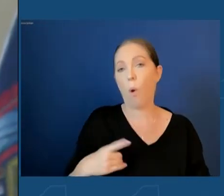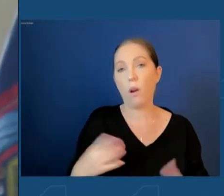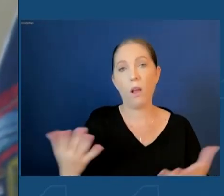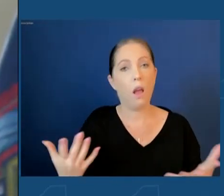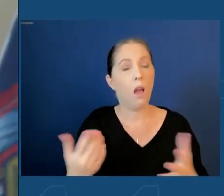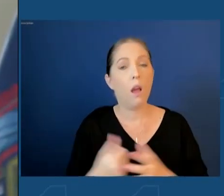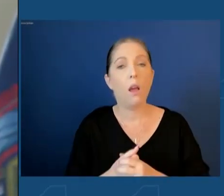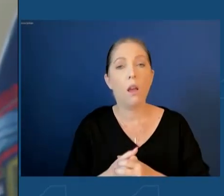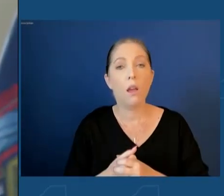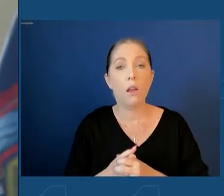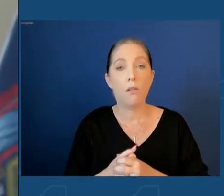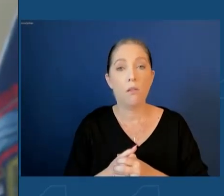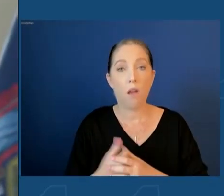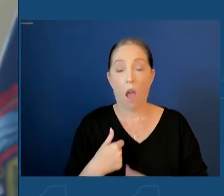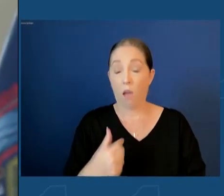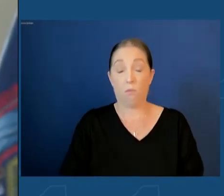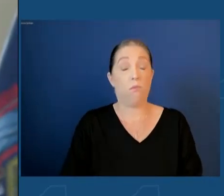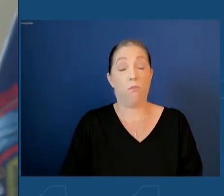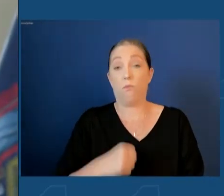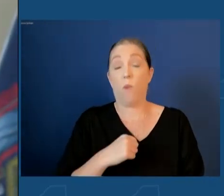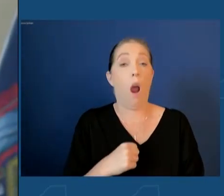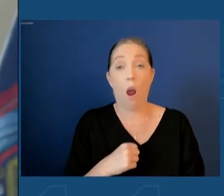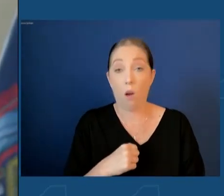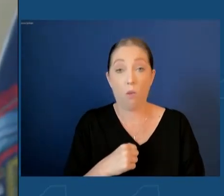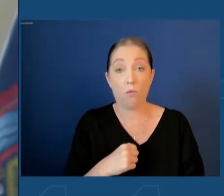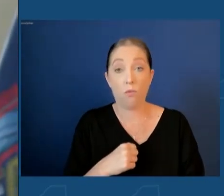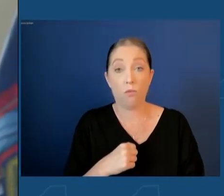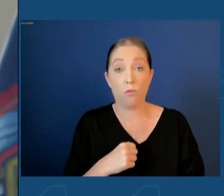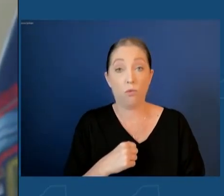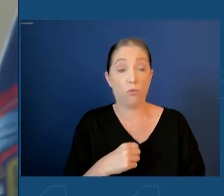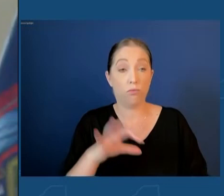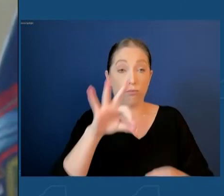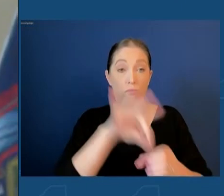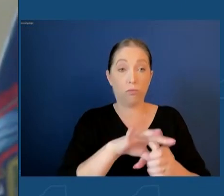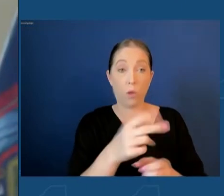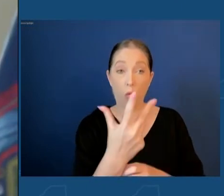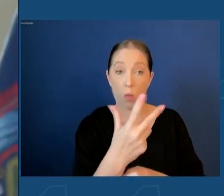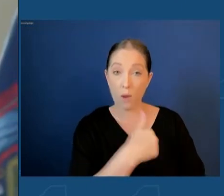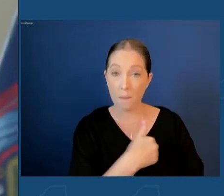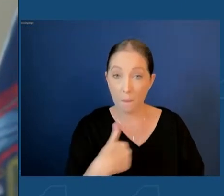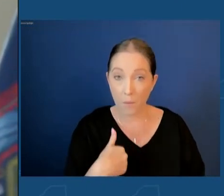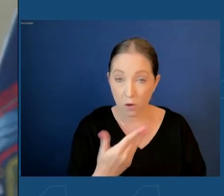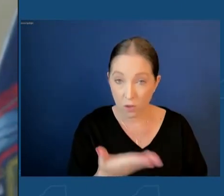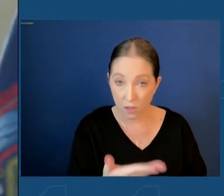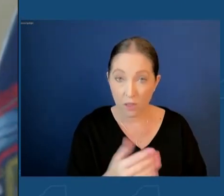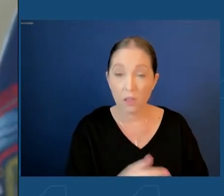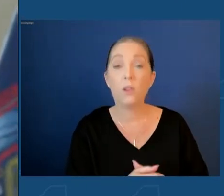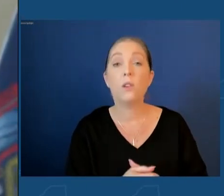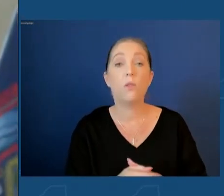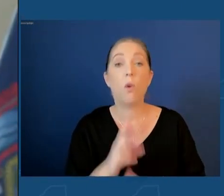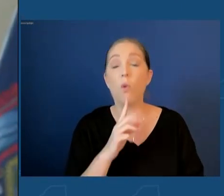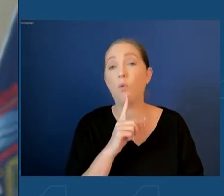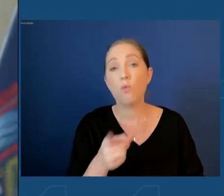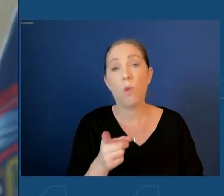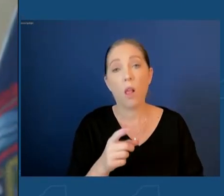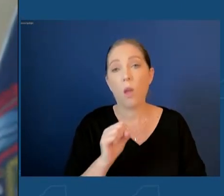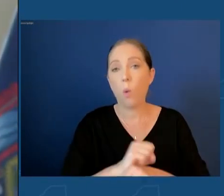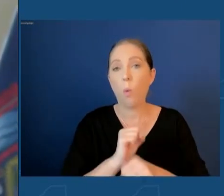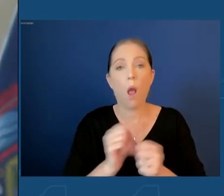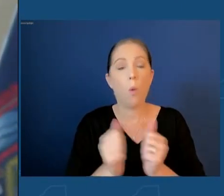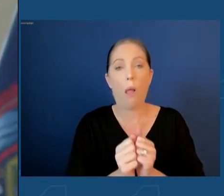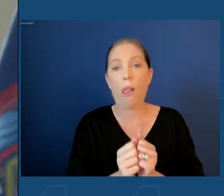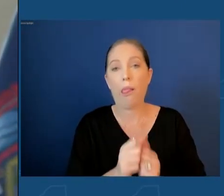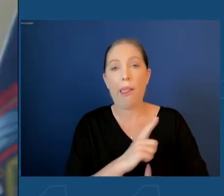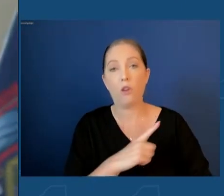the privilege of appointing 3 members, and Dennis Feeney, majority leader here from the Ledge, appointing 4, and really working with the legislature.